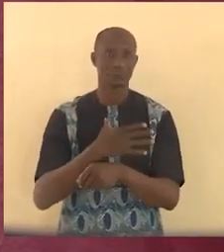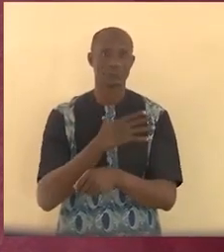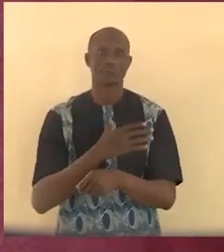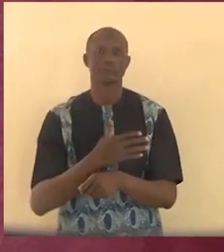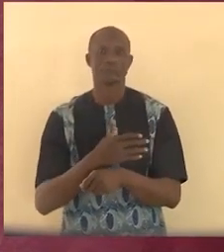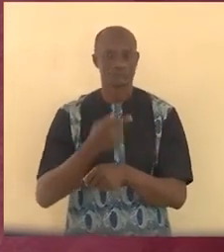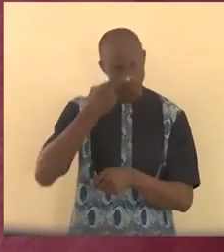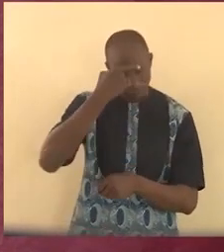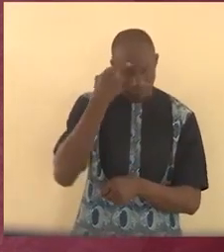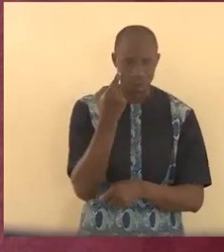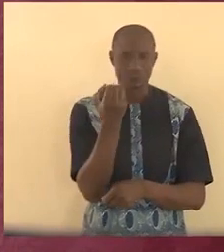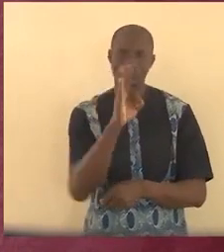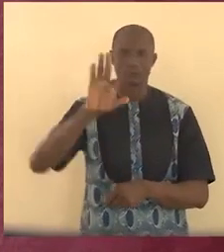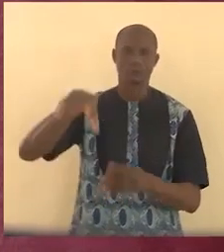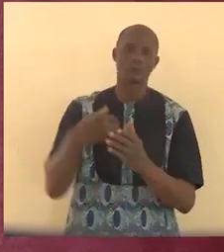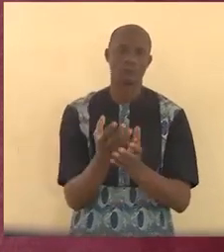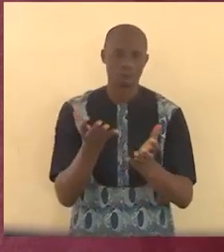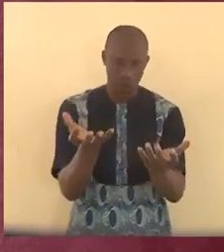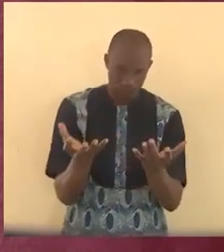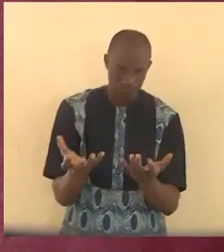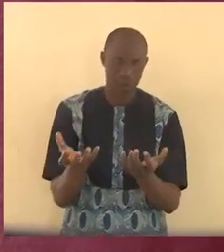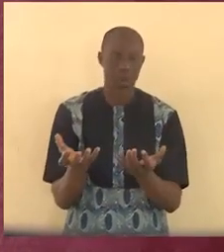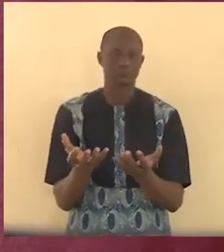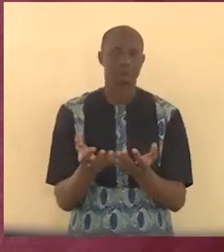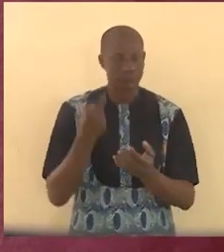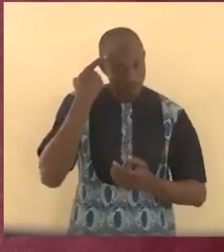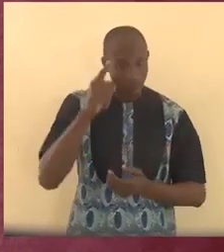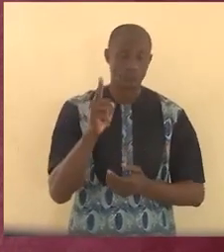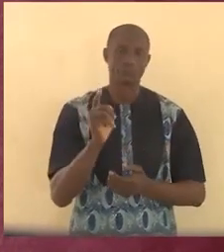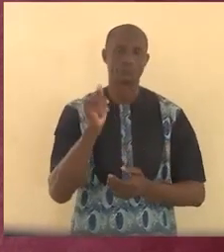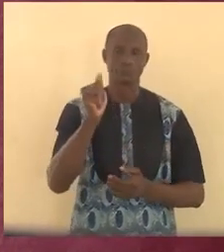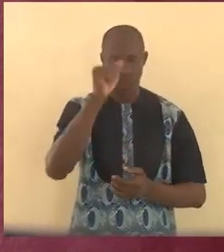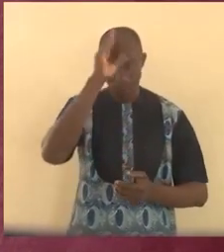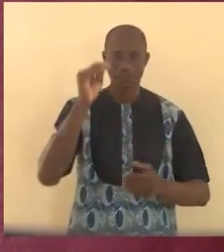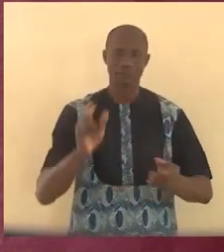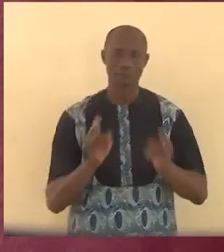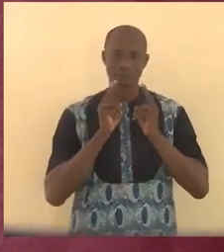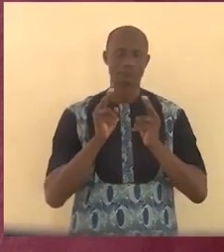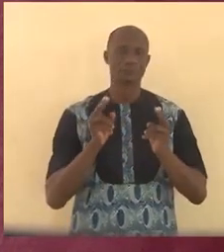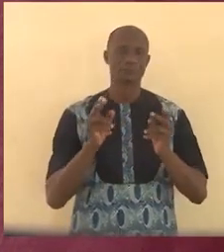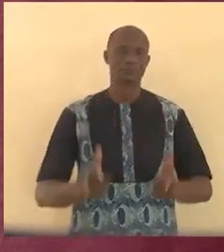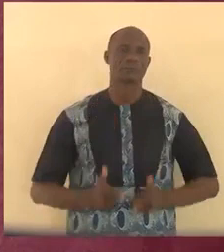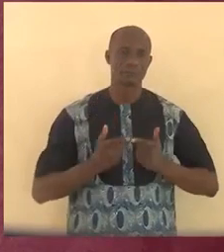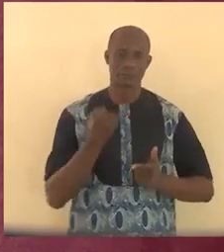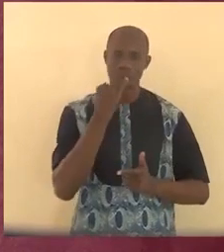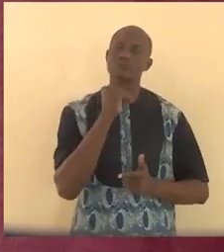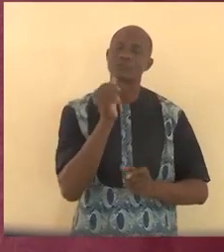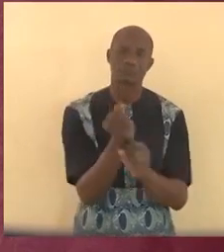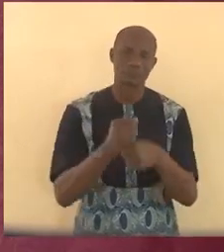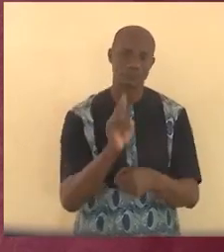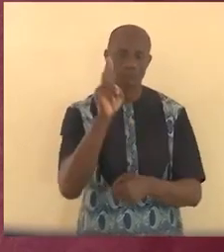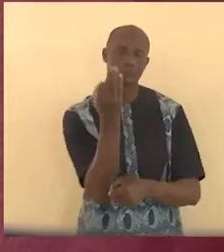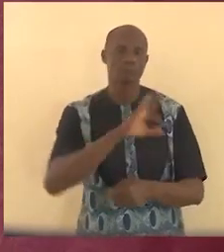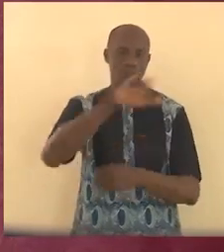and beware of all covetousness, for a man's life does not consist in the